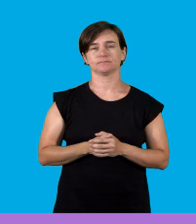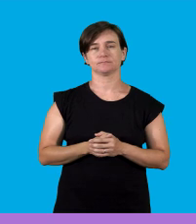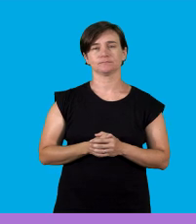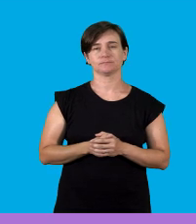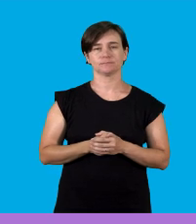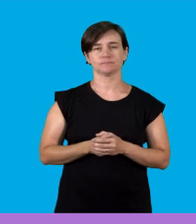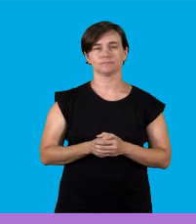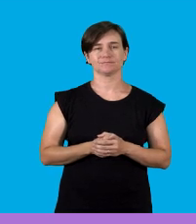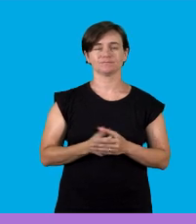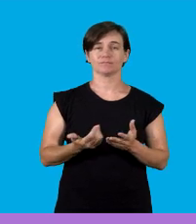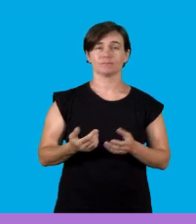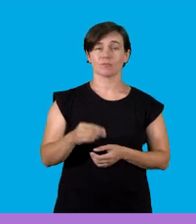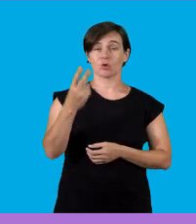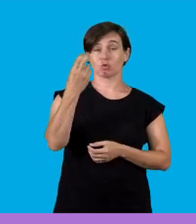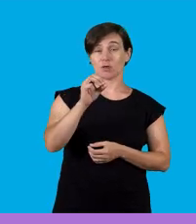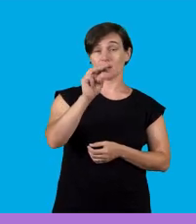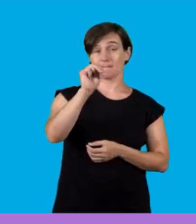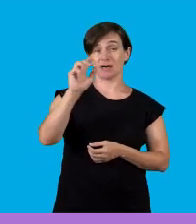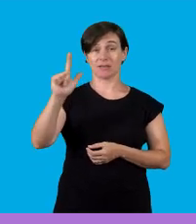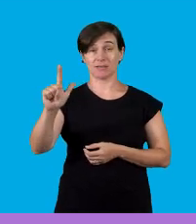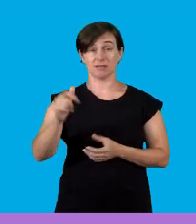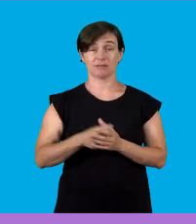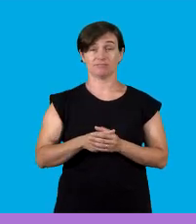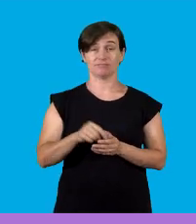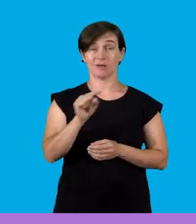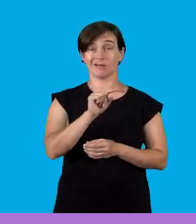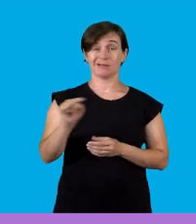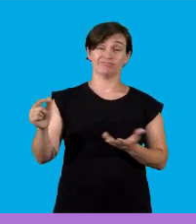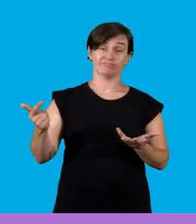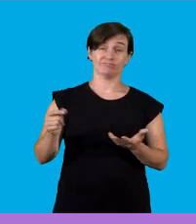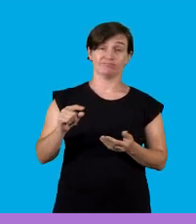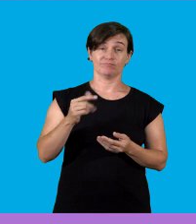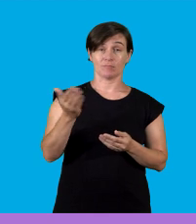I can also write this as 20 milliliters